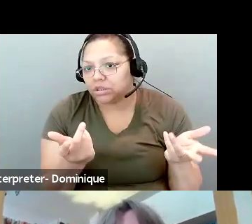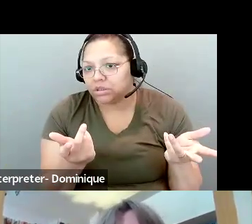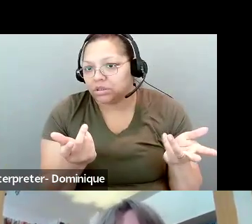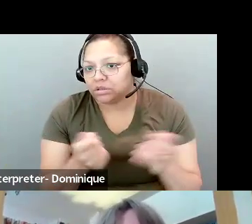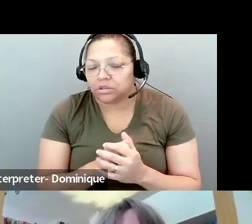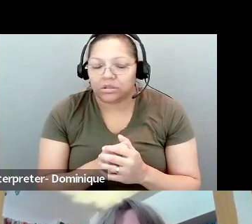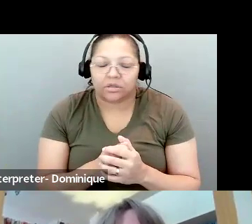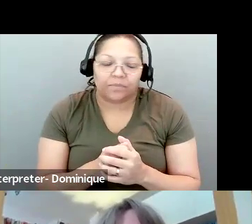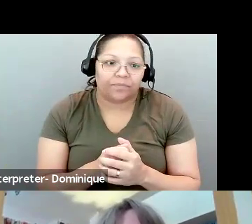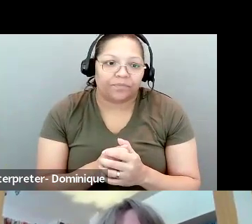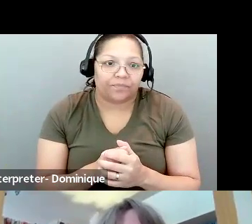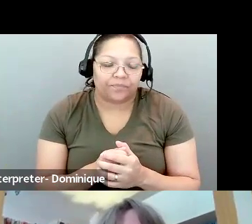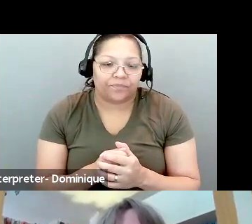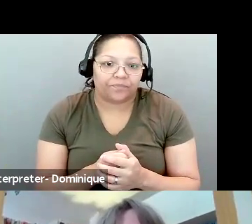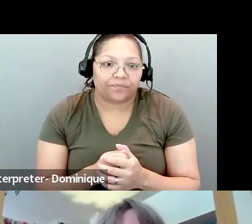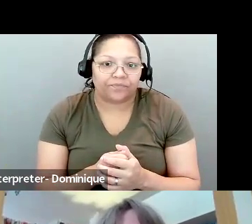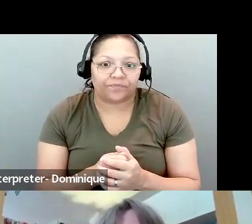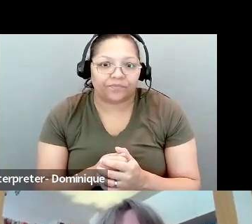That's good. Okay.